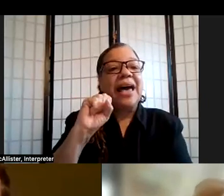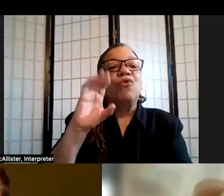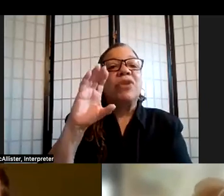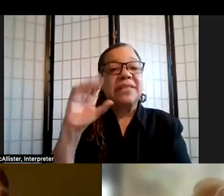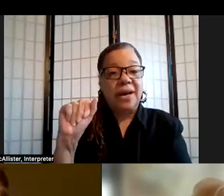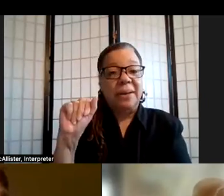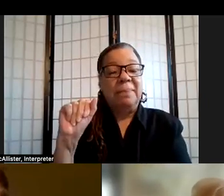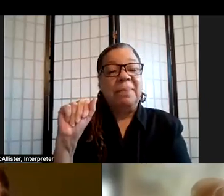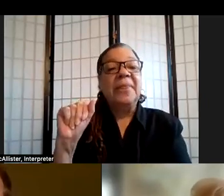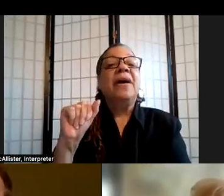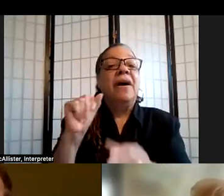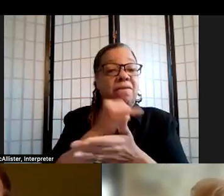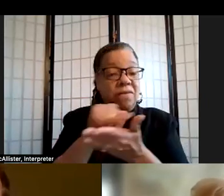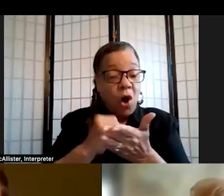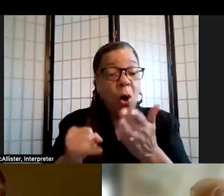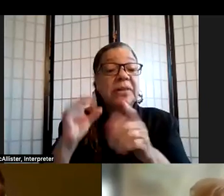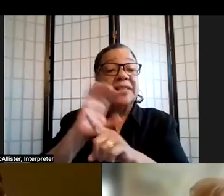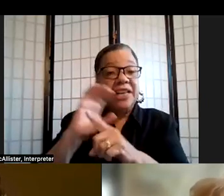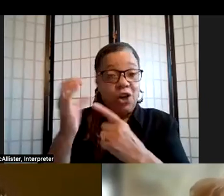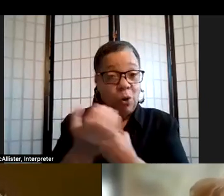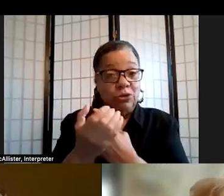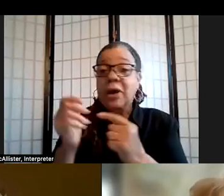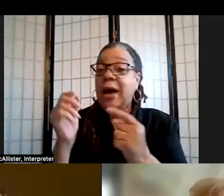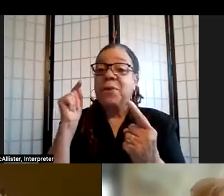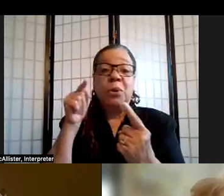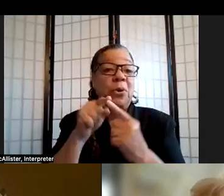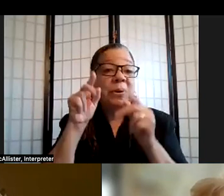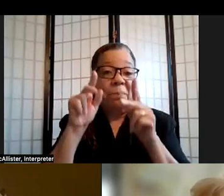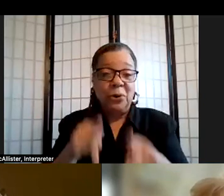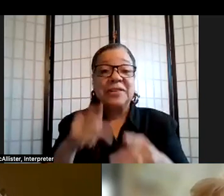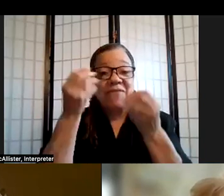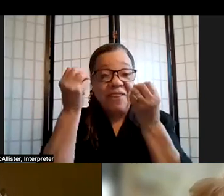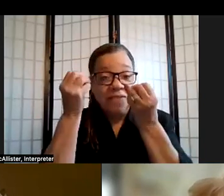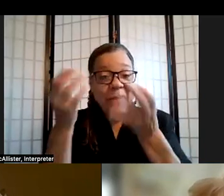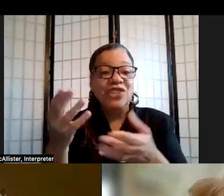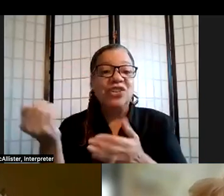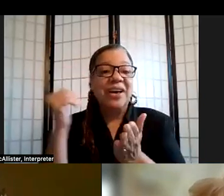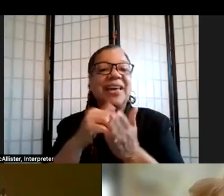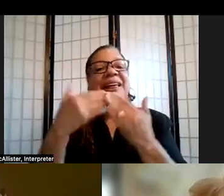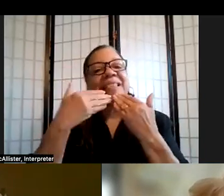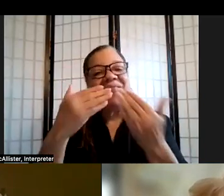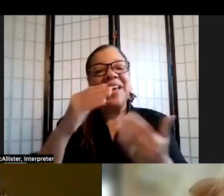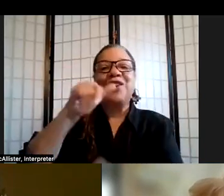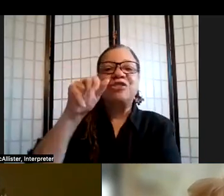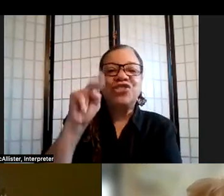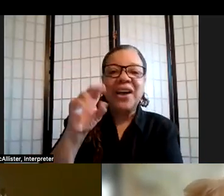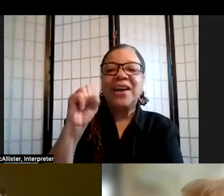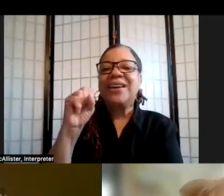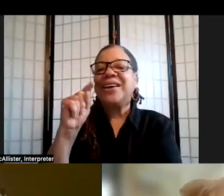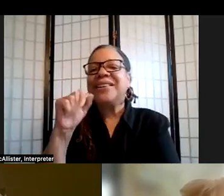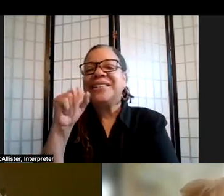director for arts and culture community folks. I can be your point person for information. Again, thank you, Jan and Stacey. You are